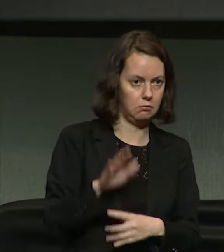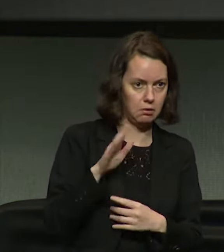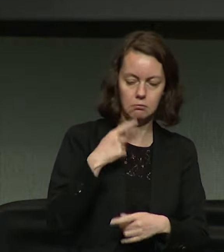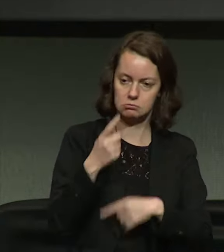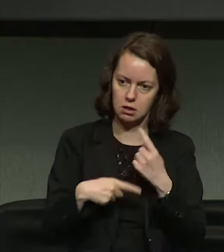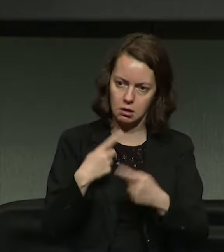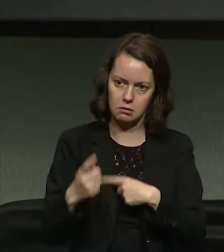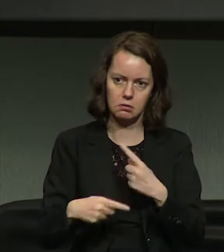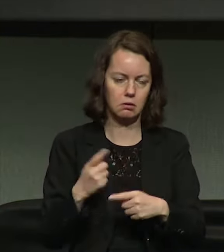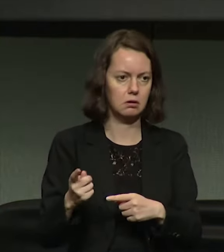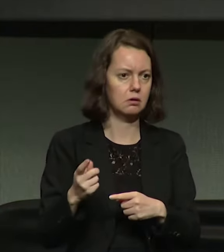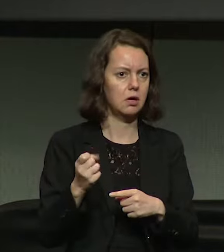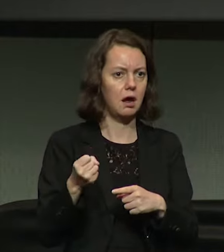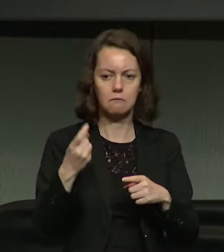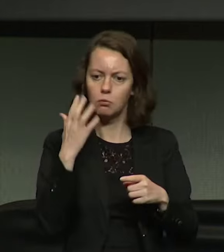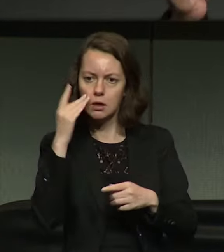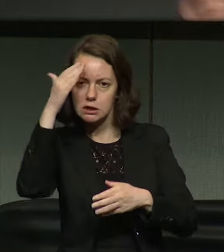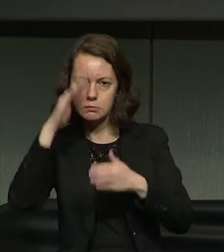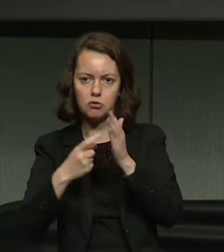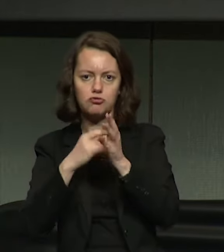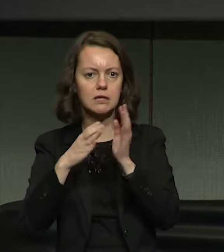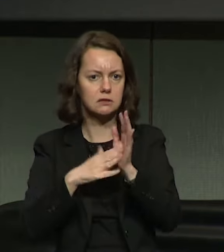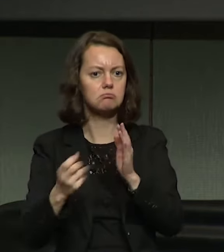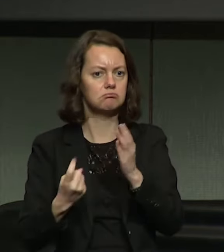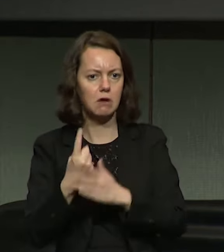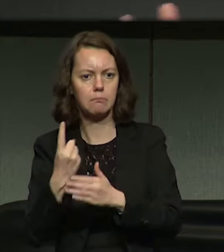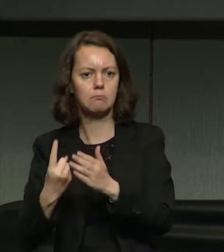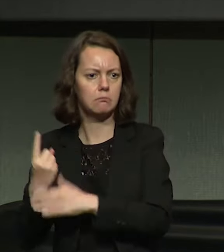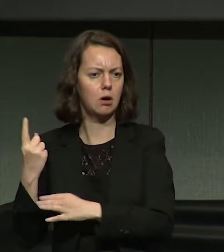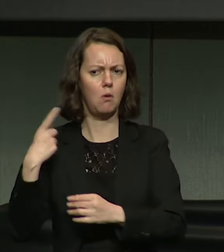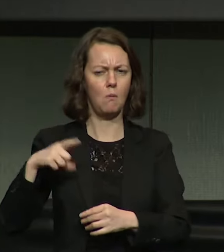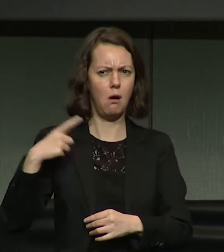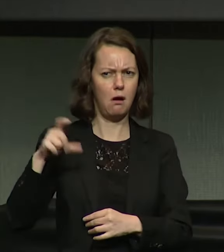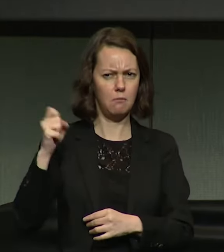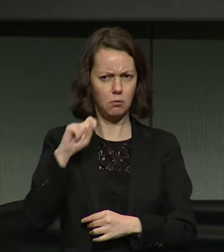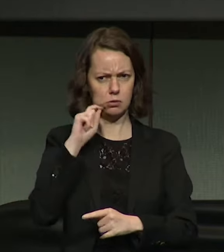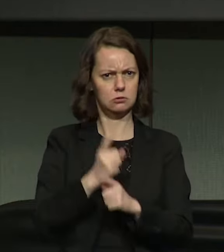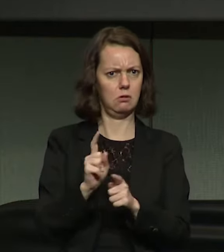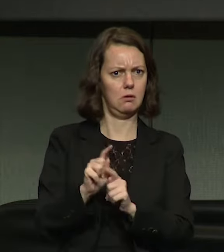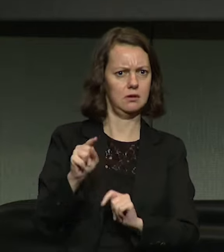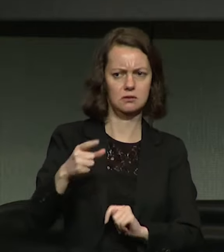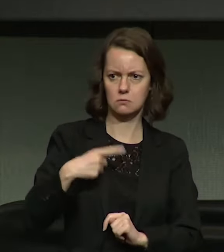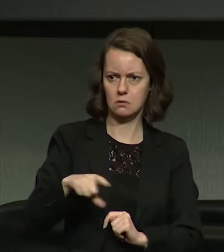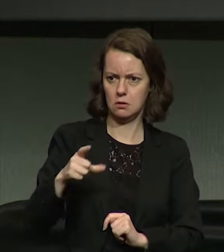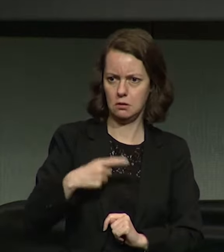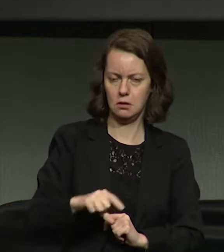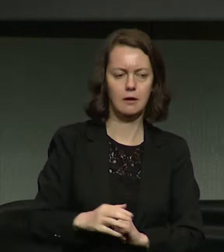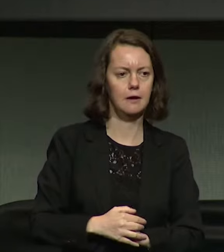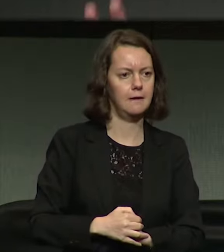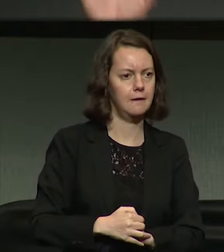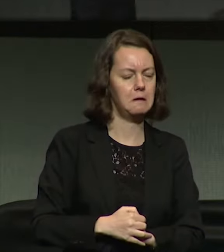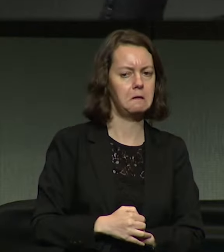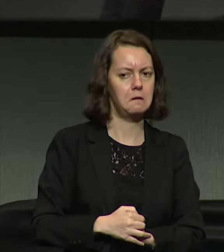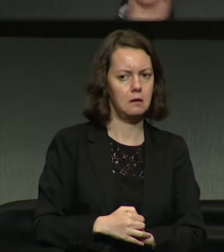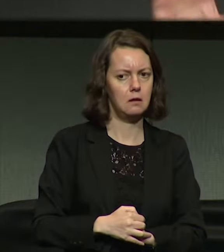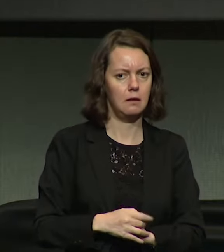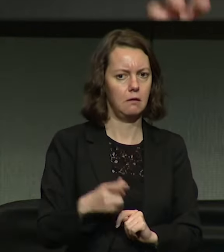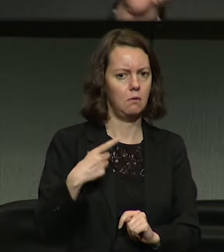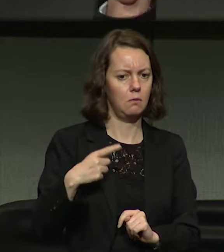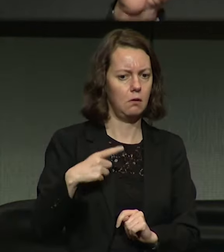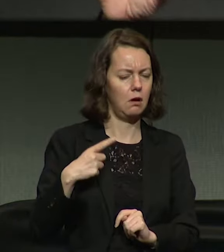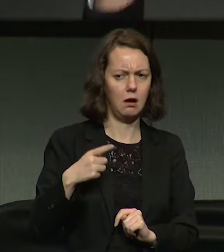they encountered the same sorts of racism, we talk about why somebody would say that, and we get to understand that the